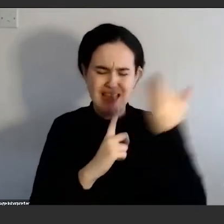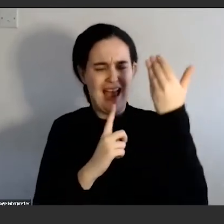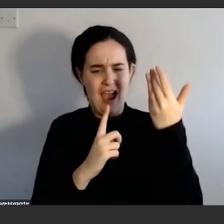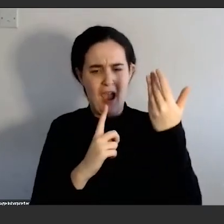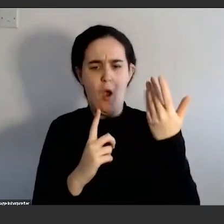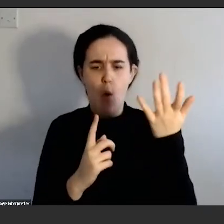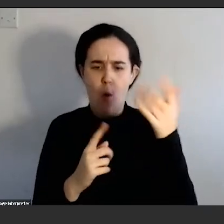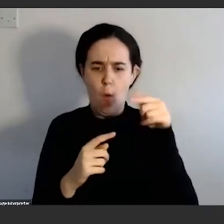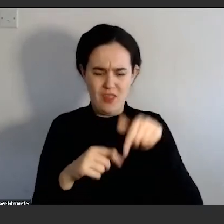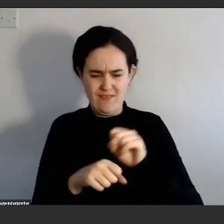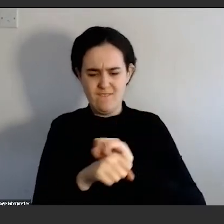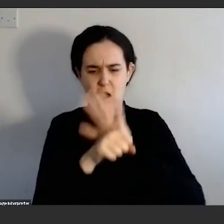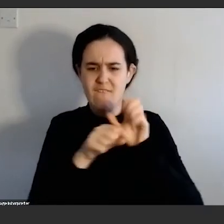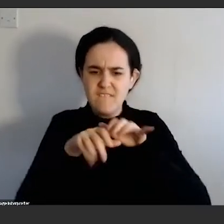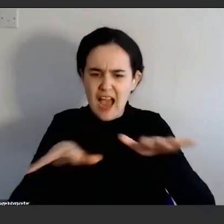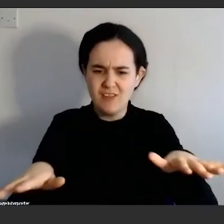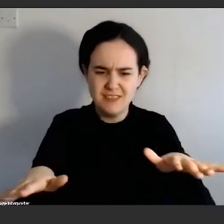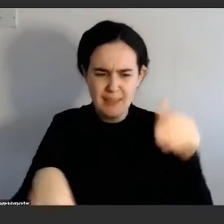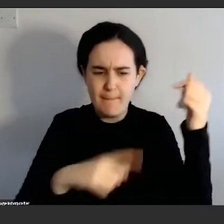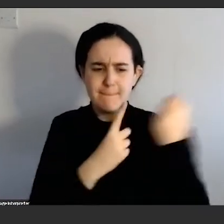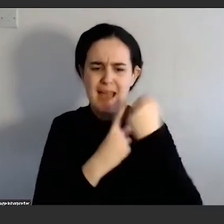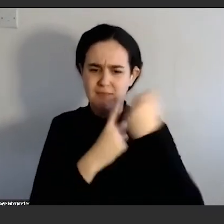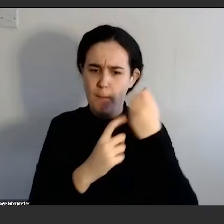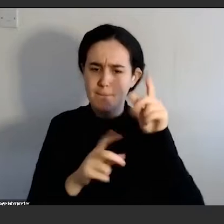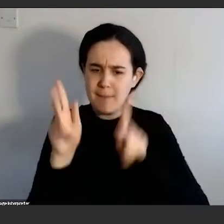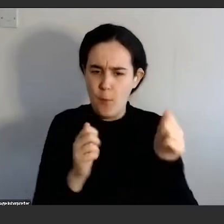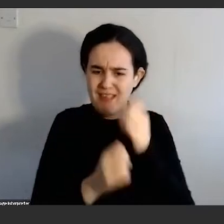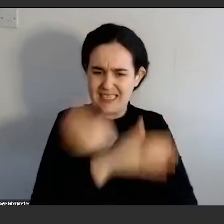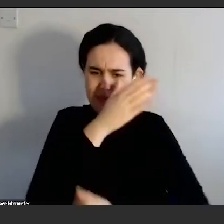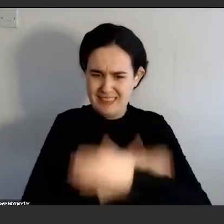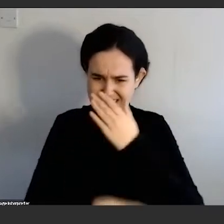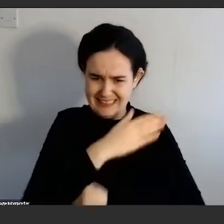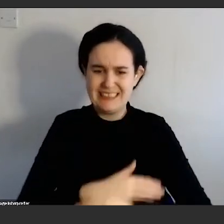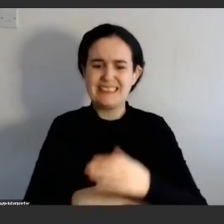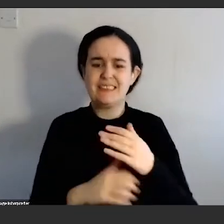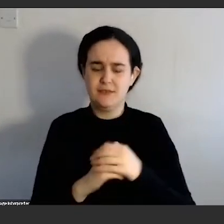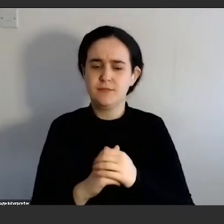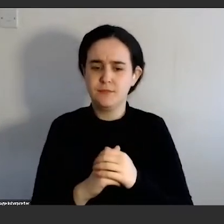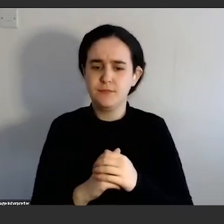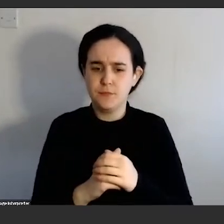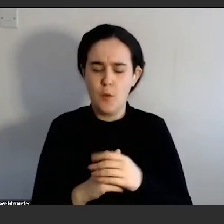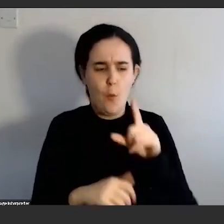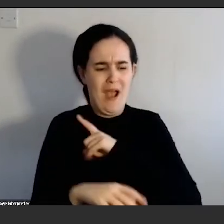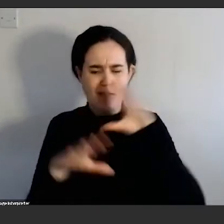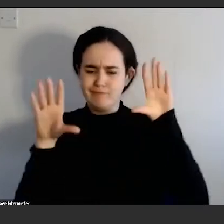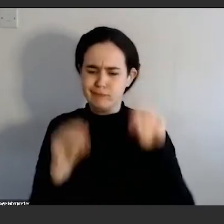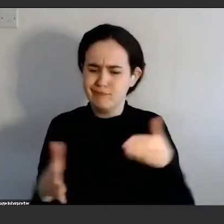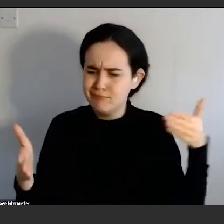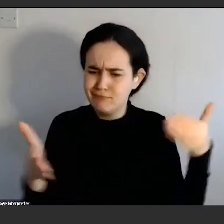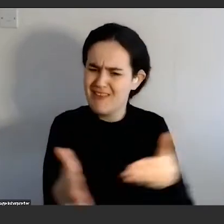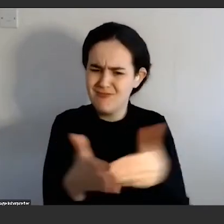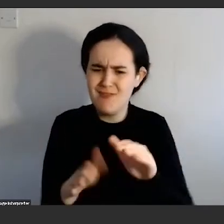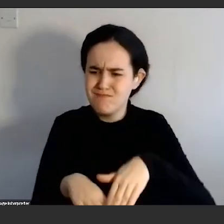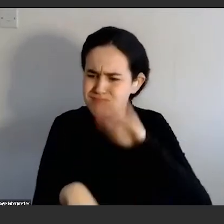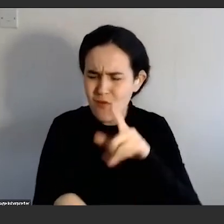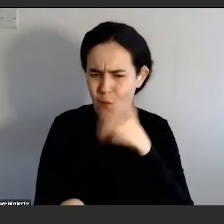need. To commit to creating a disability inclusive health sector and to act